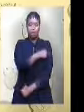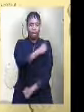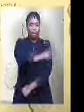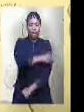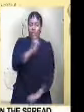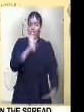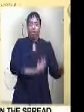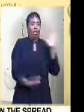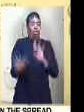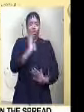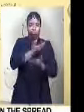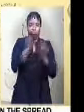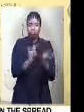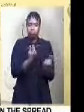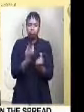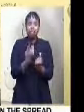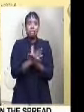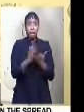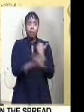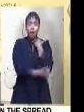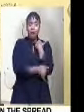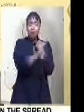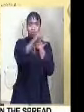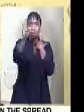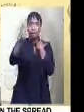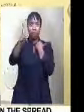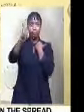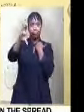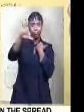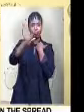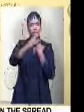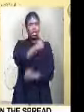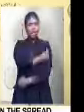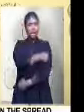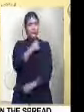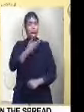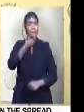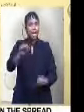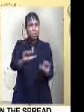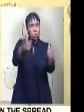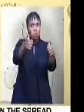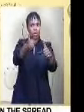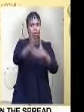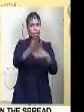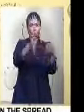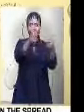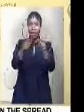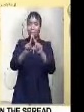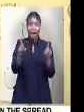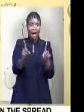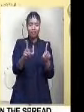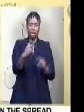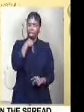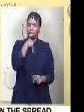Even the most developed economies in the world have not had the means to treat the many thousands